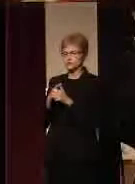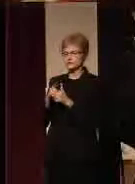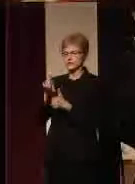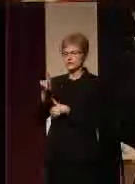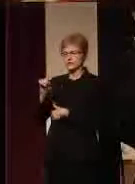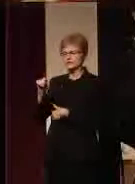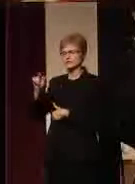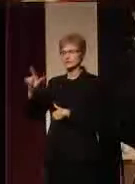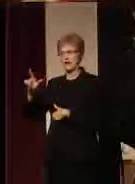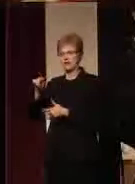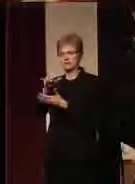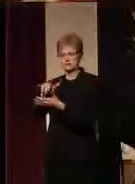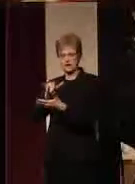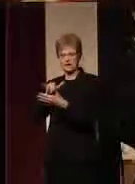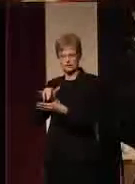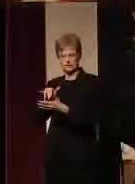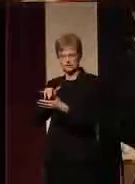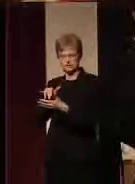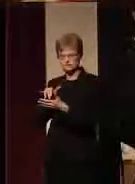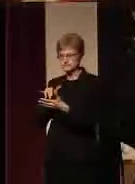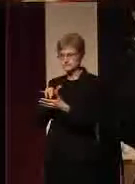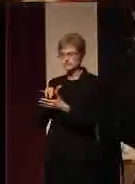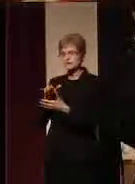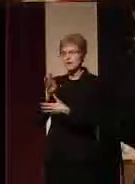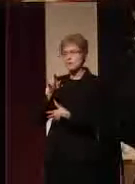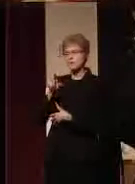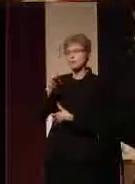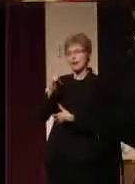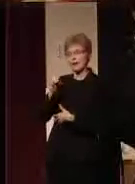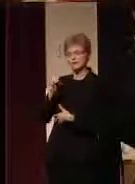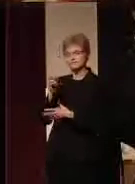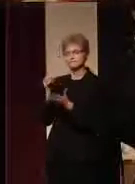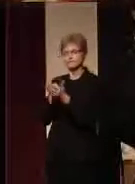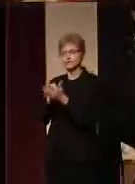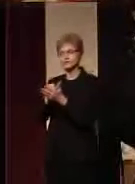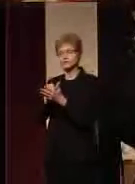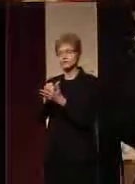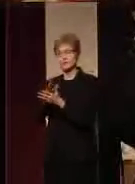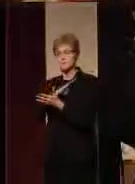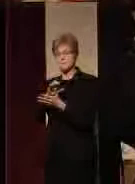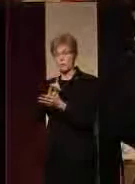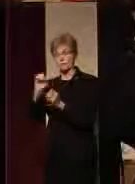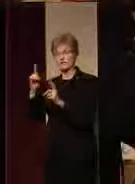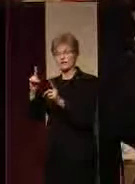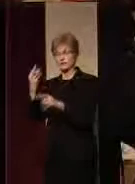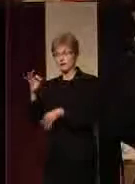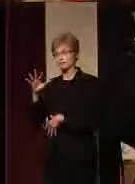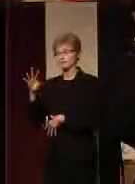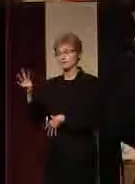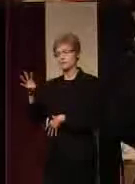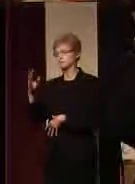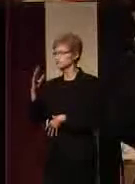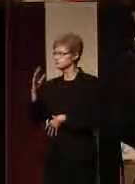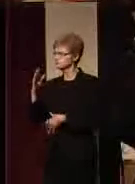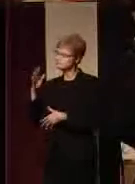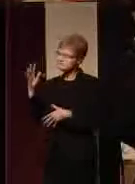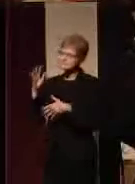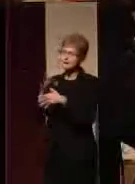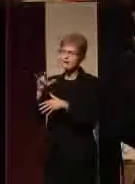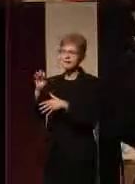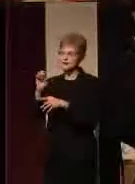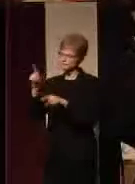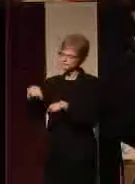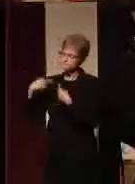studies. So many of you might know in Brown versus Board of Education, 1954, probably the most important case in Supreme Court history, in my